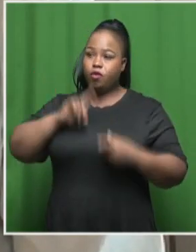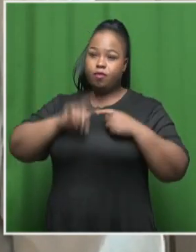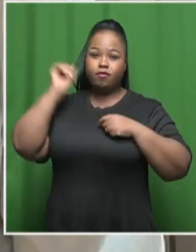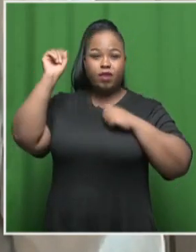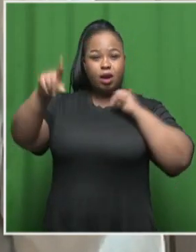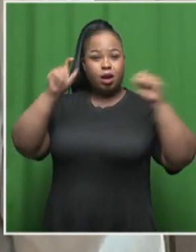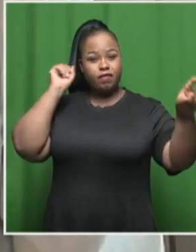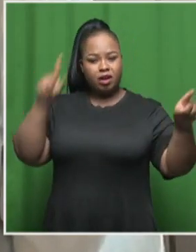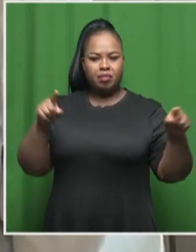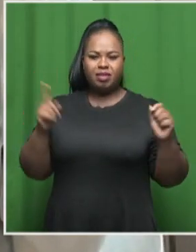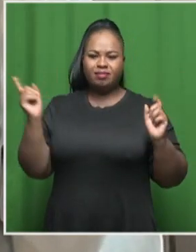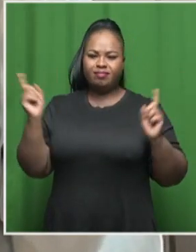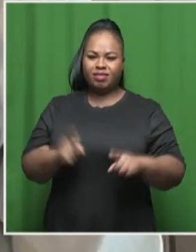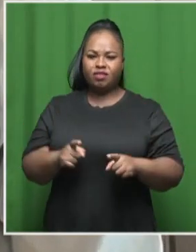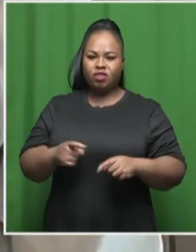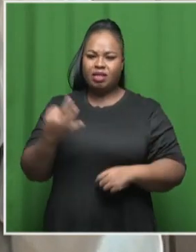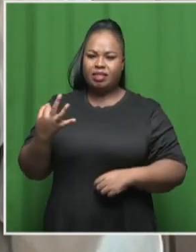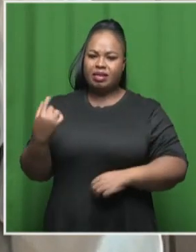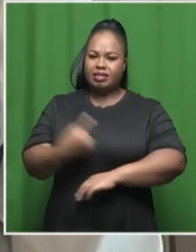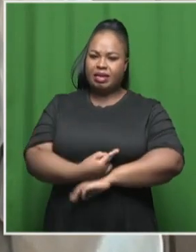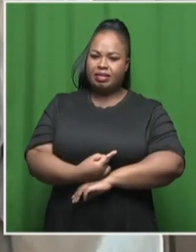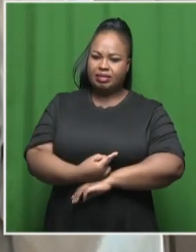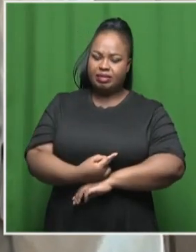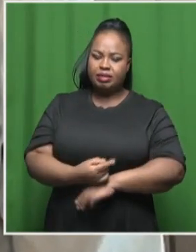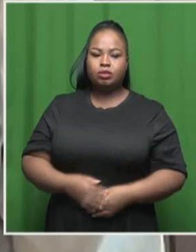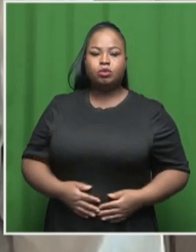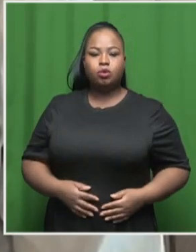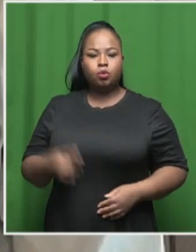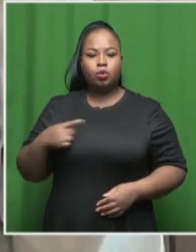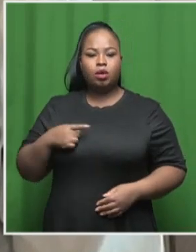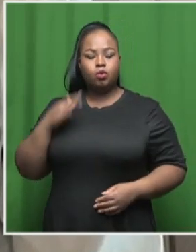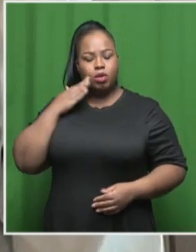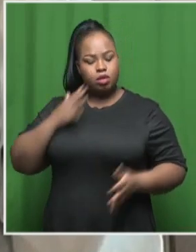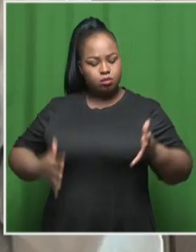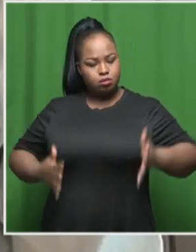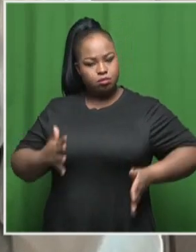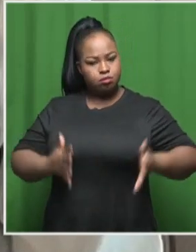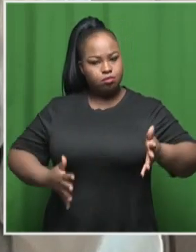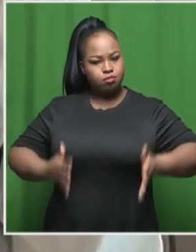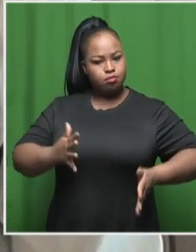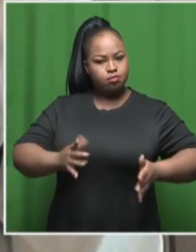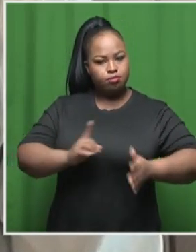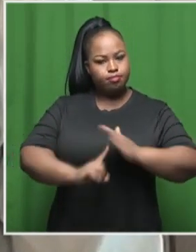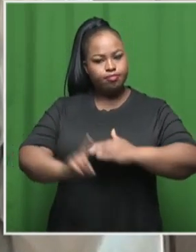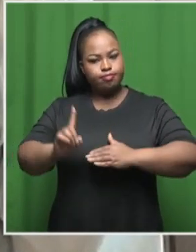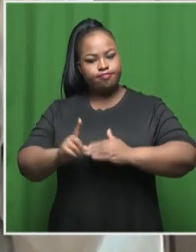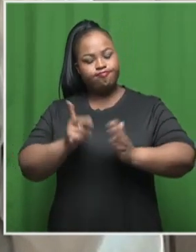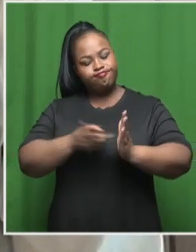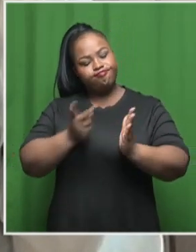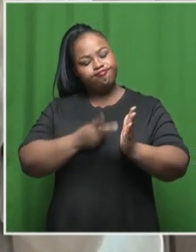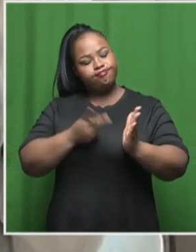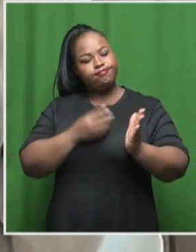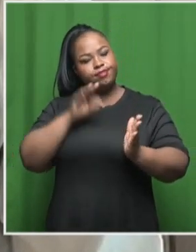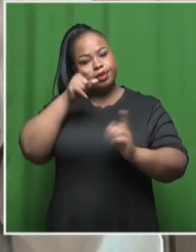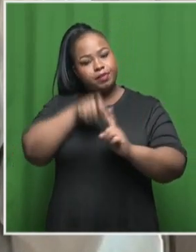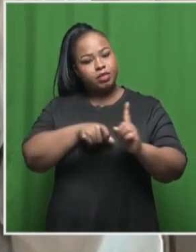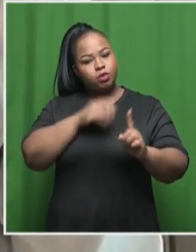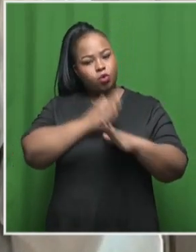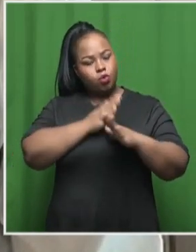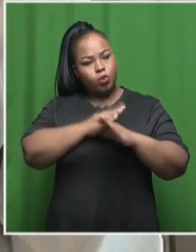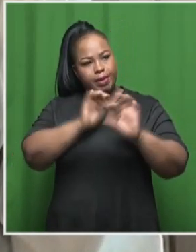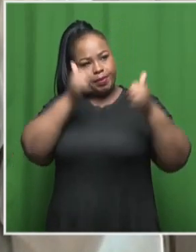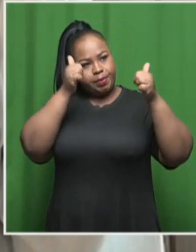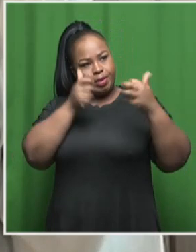and they're only here for 3 days. So the idea is to come in, walk into the event, browse, find someone whose work firstly